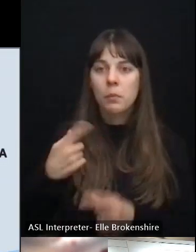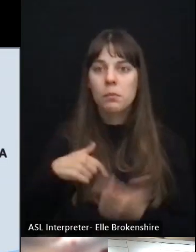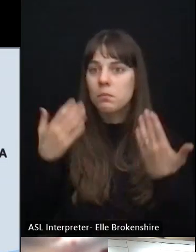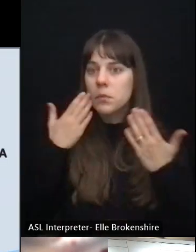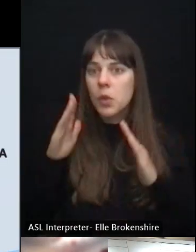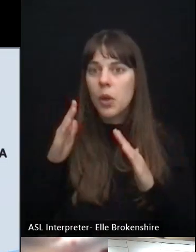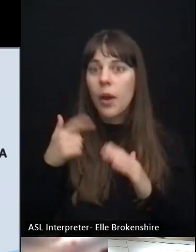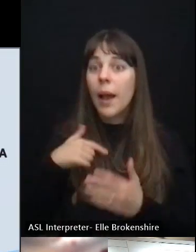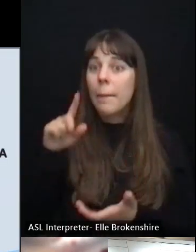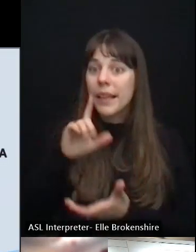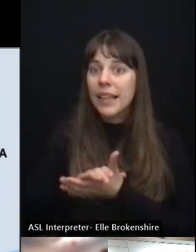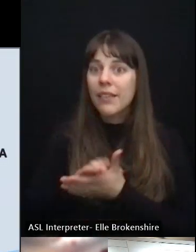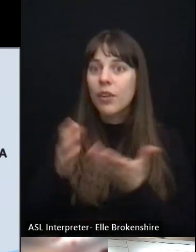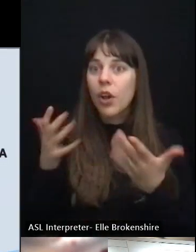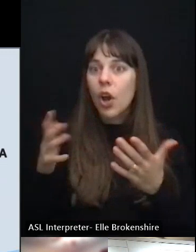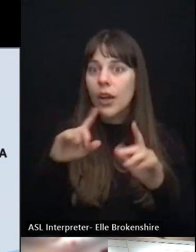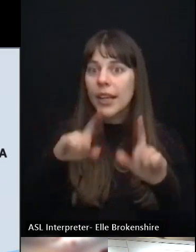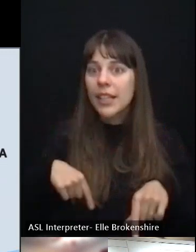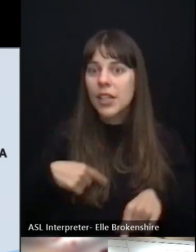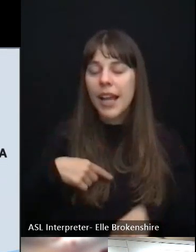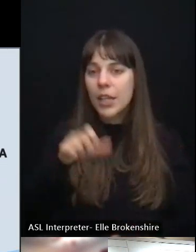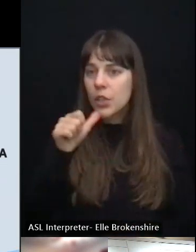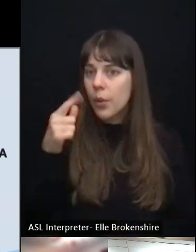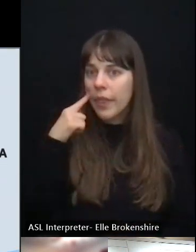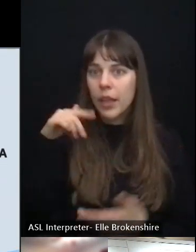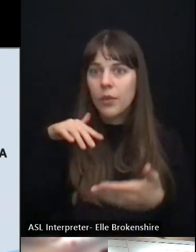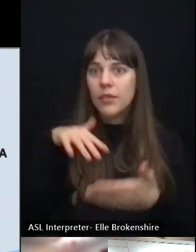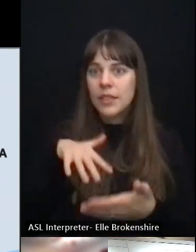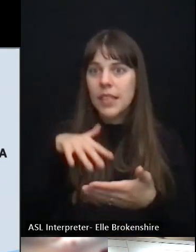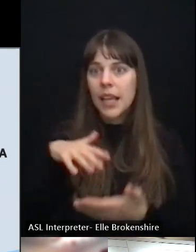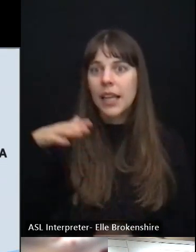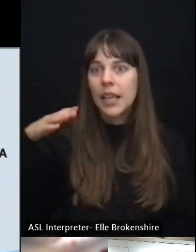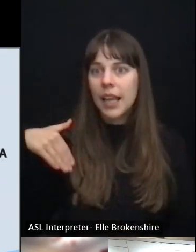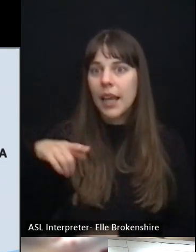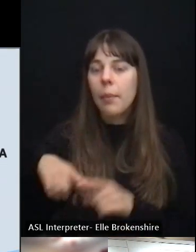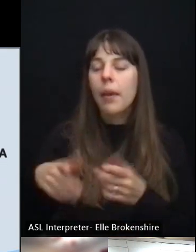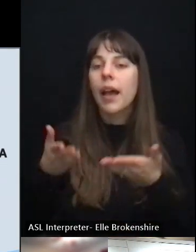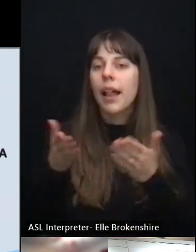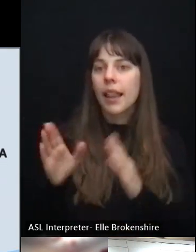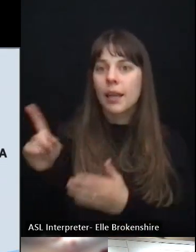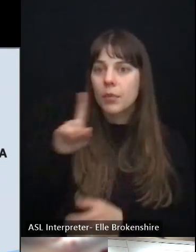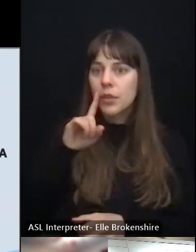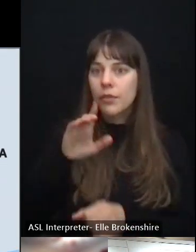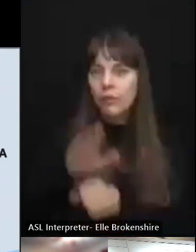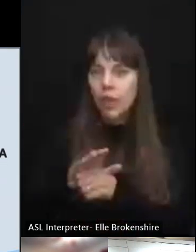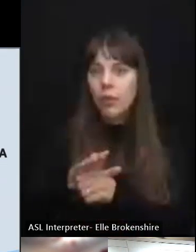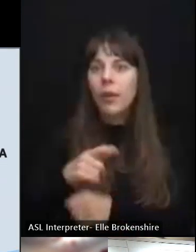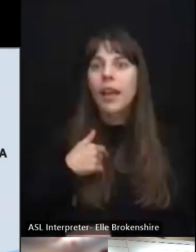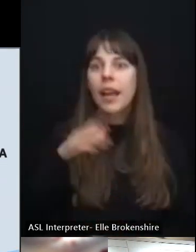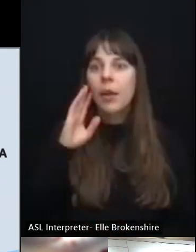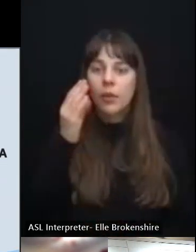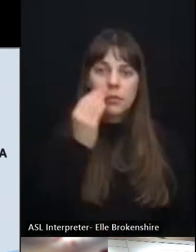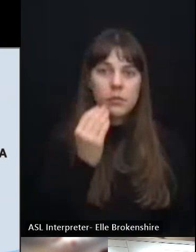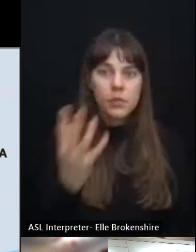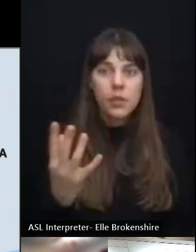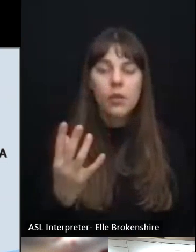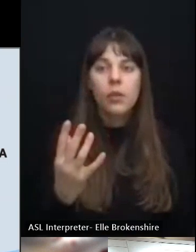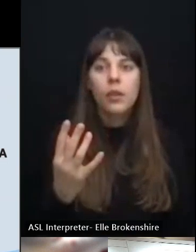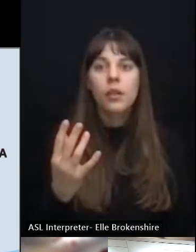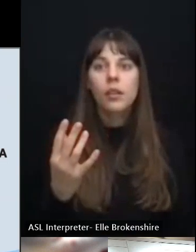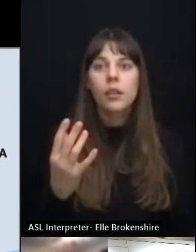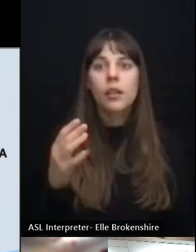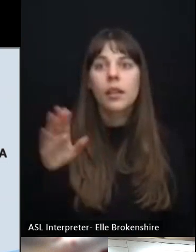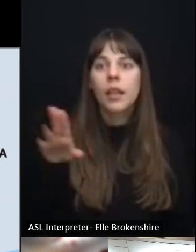answered that. I don't believe we've done any studies either, but again, I'll let him confirm that in a moment. I do just want to address the fact that